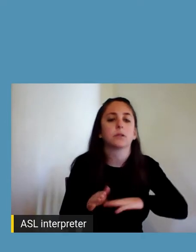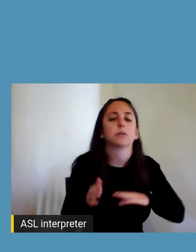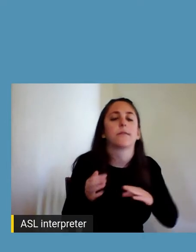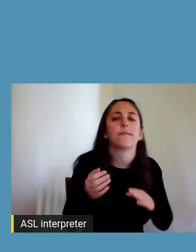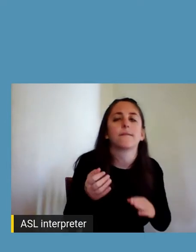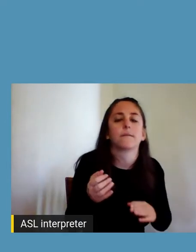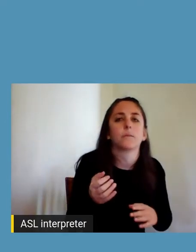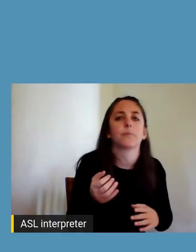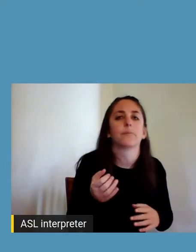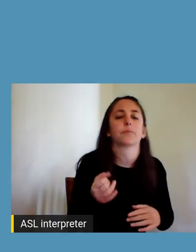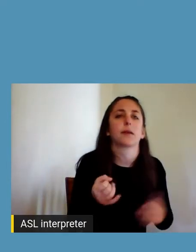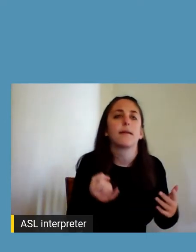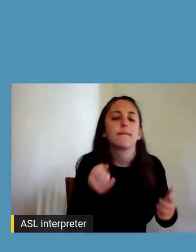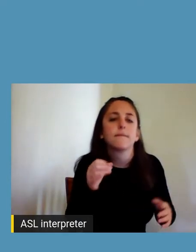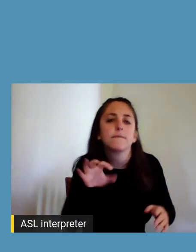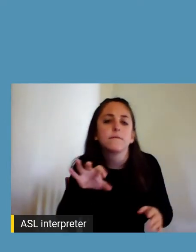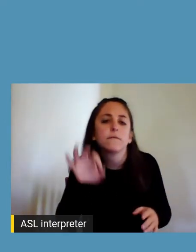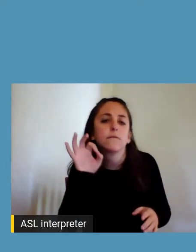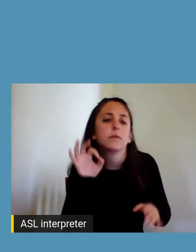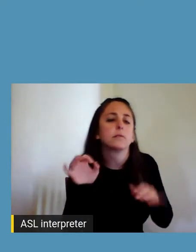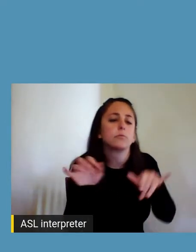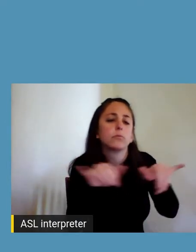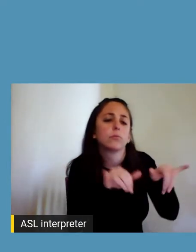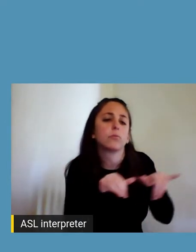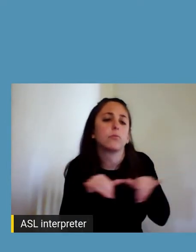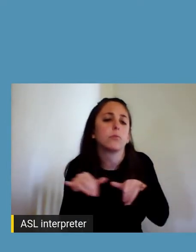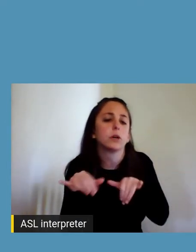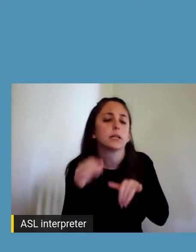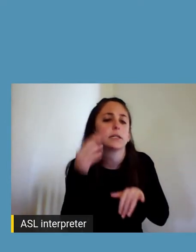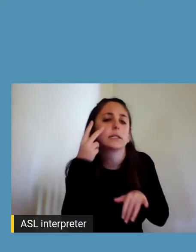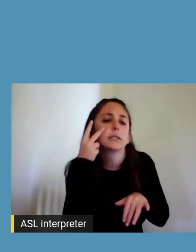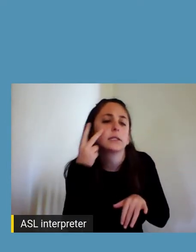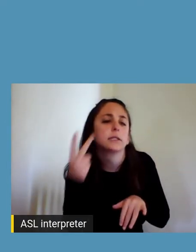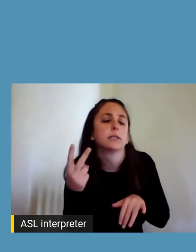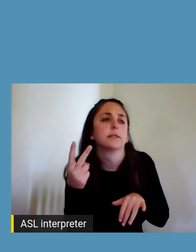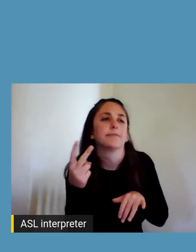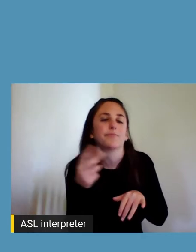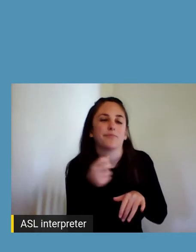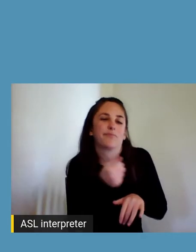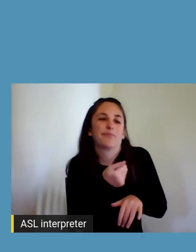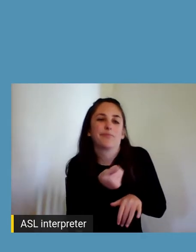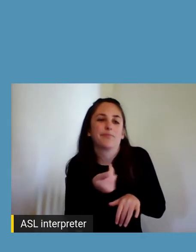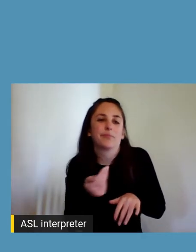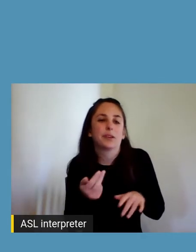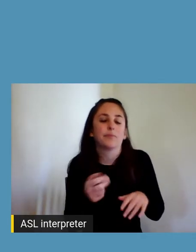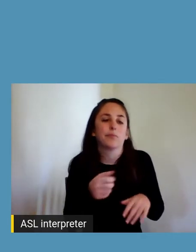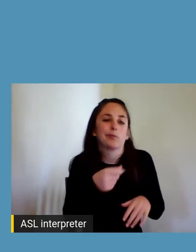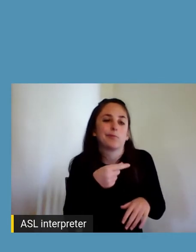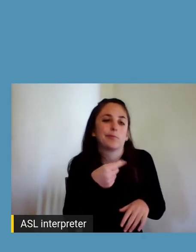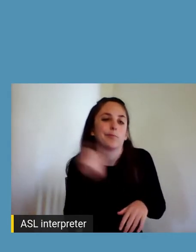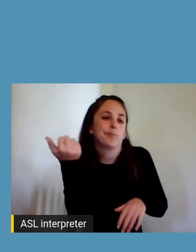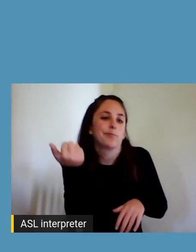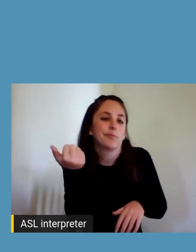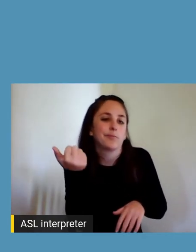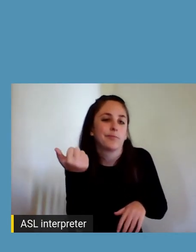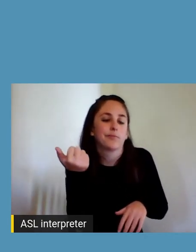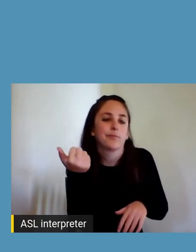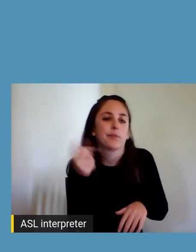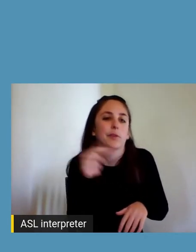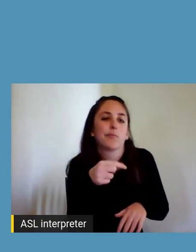commonalities, make those assessments, and do fewer of those, or remove those types